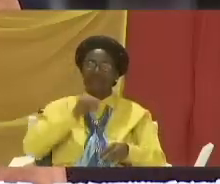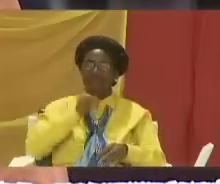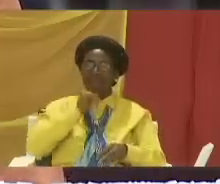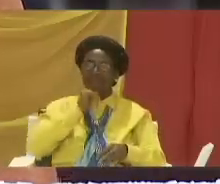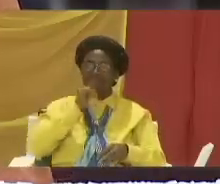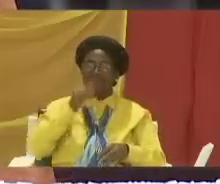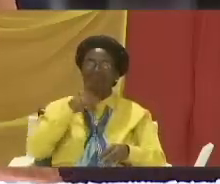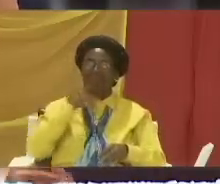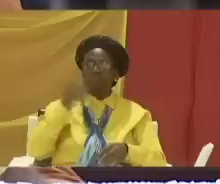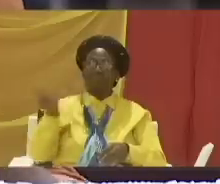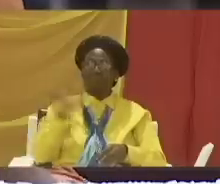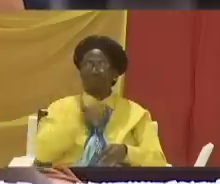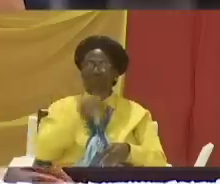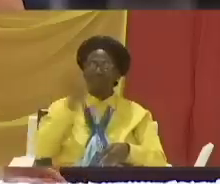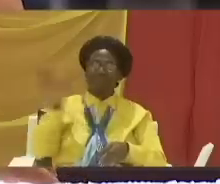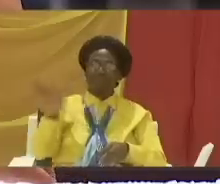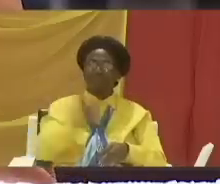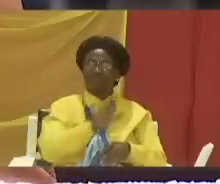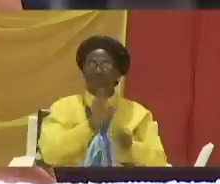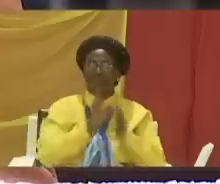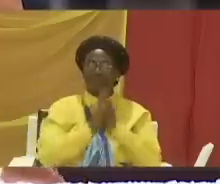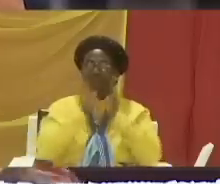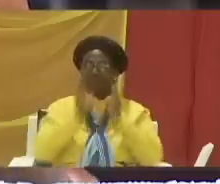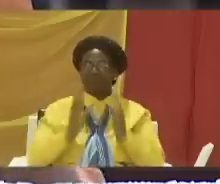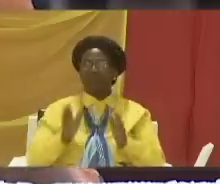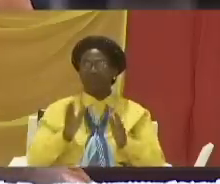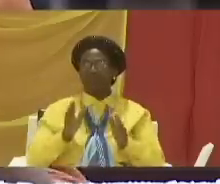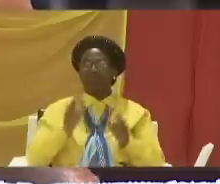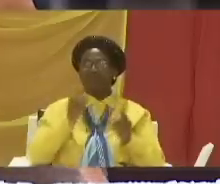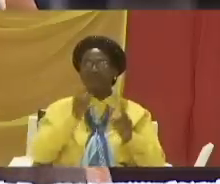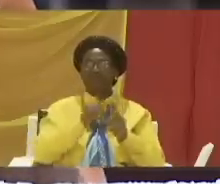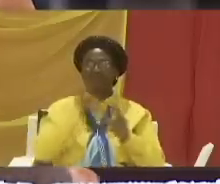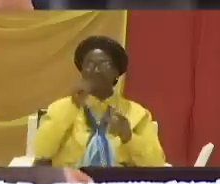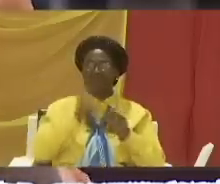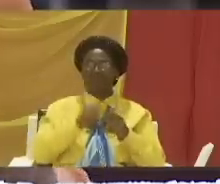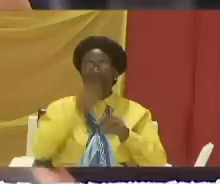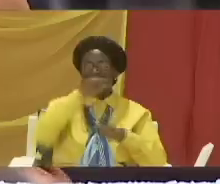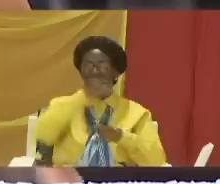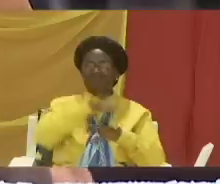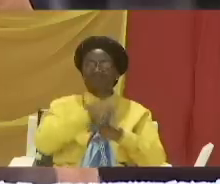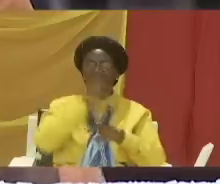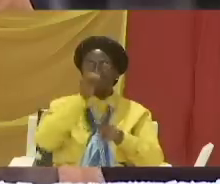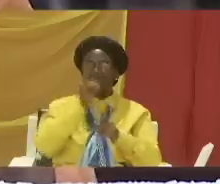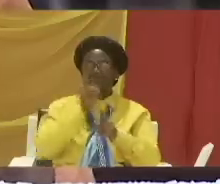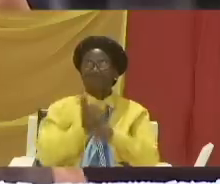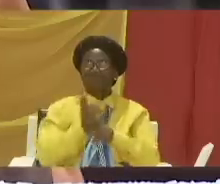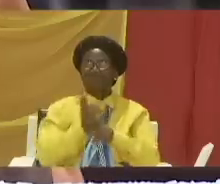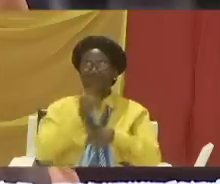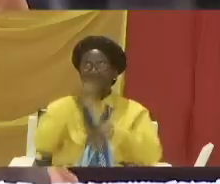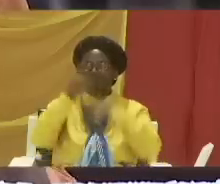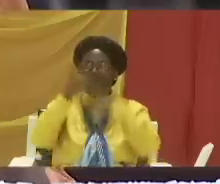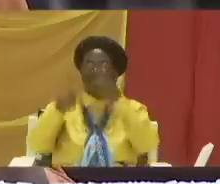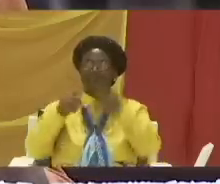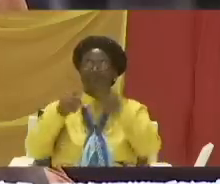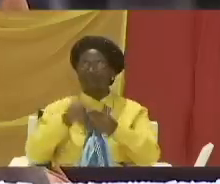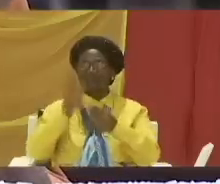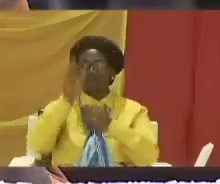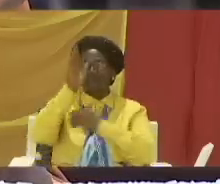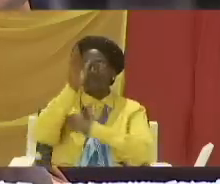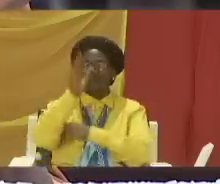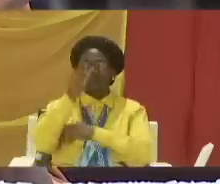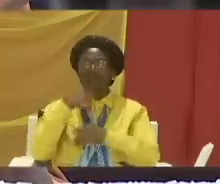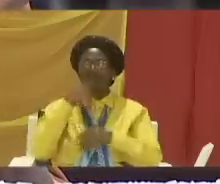It's just that you go to God and tell Him which particular covenant